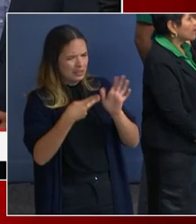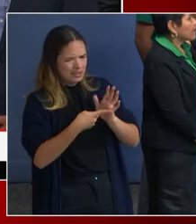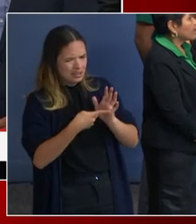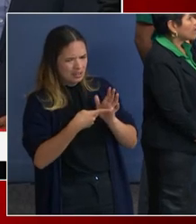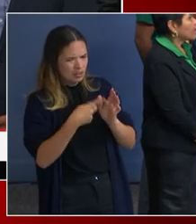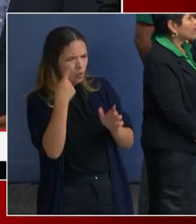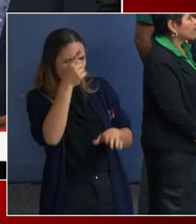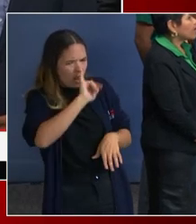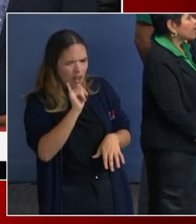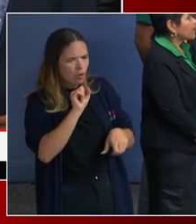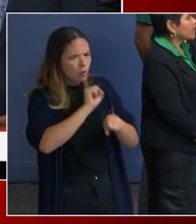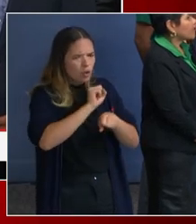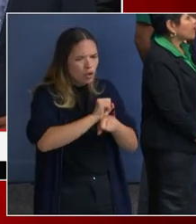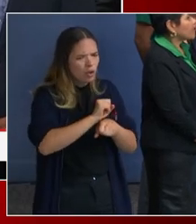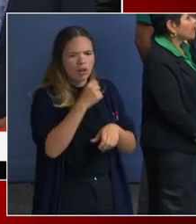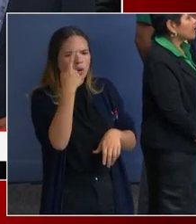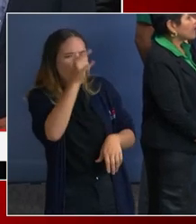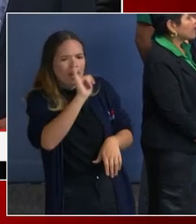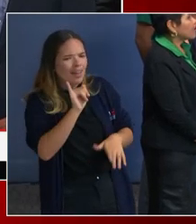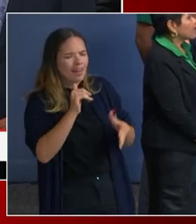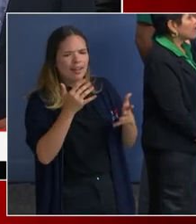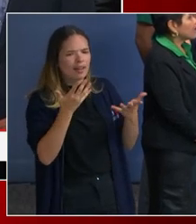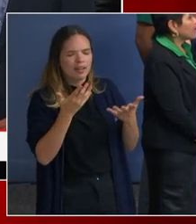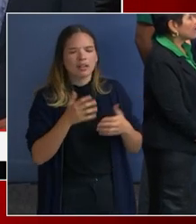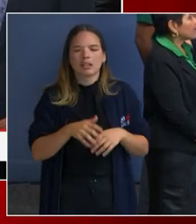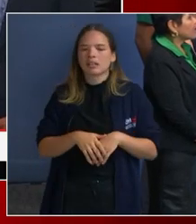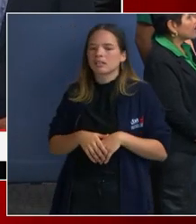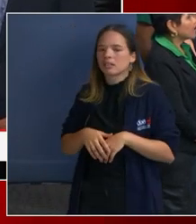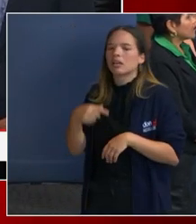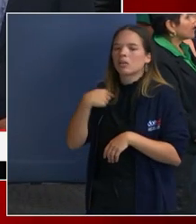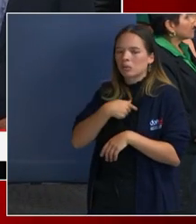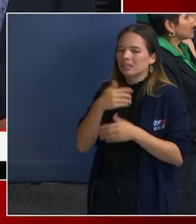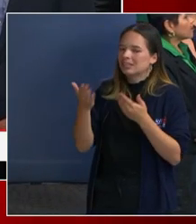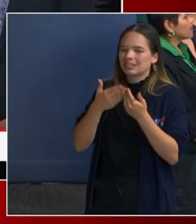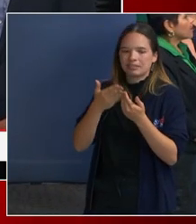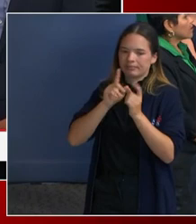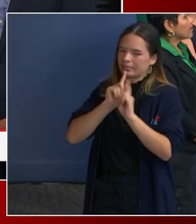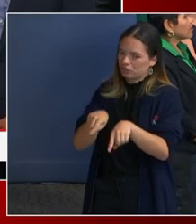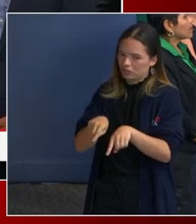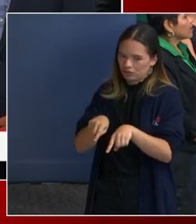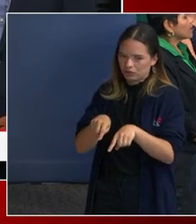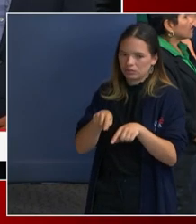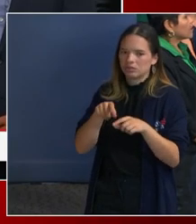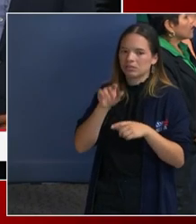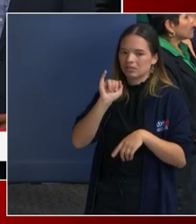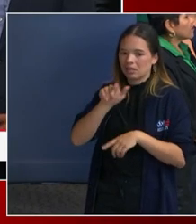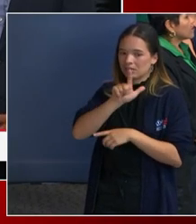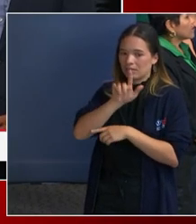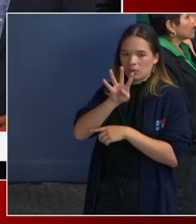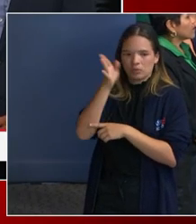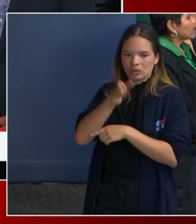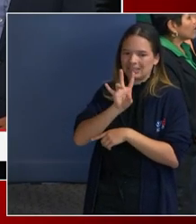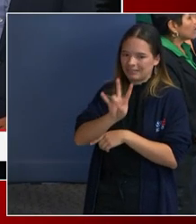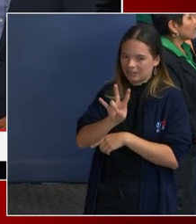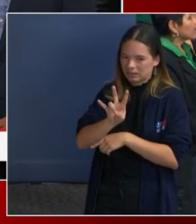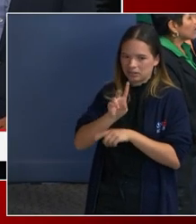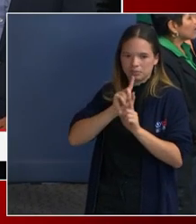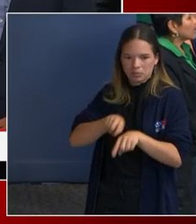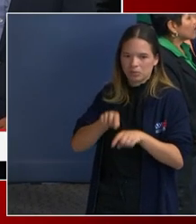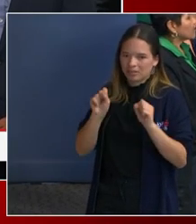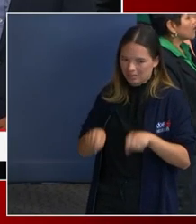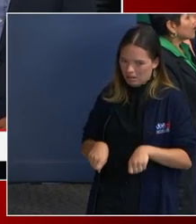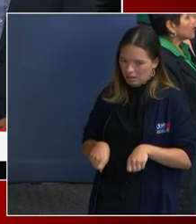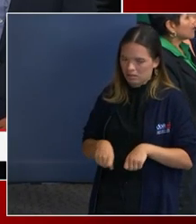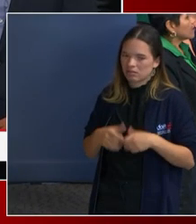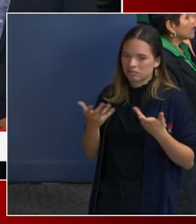first? It's going to make it much easier to respond to the 24-hour, 7 days a week emergency. Just